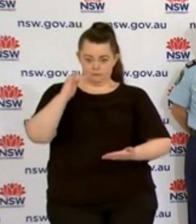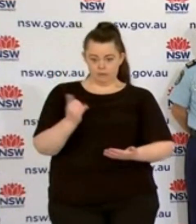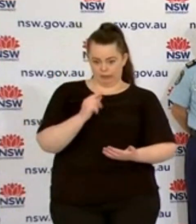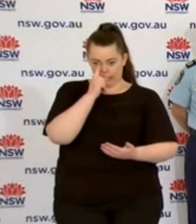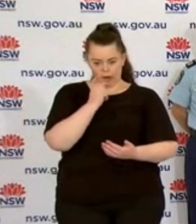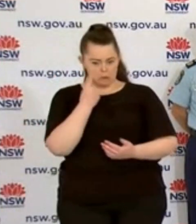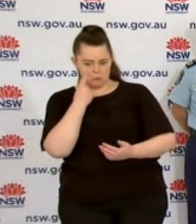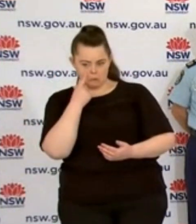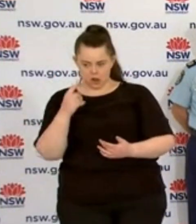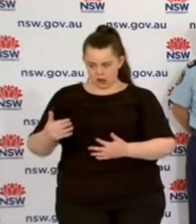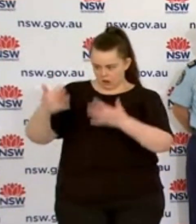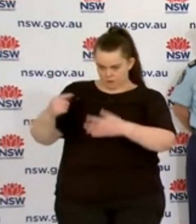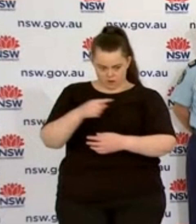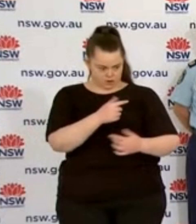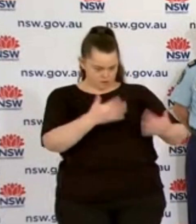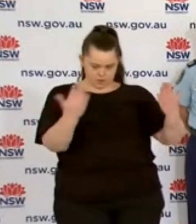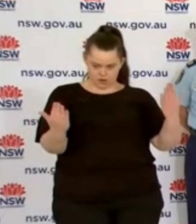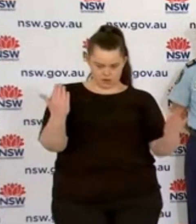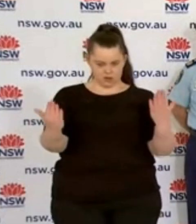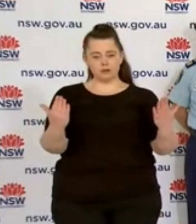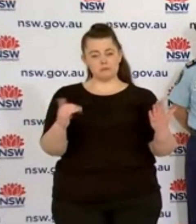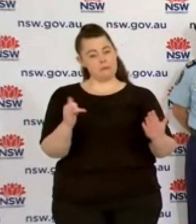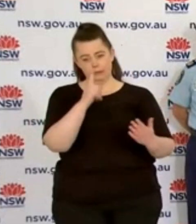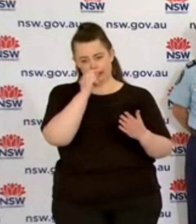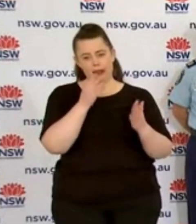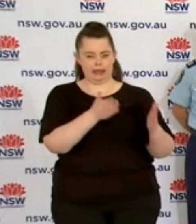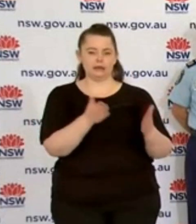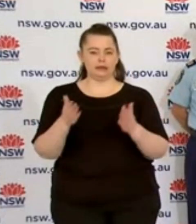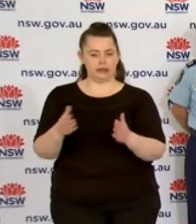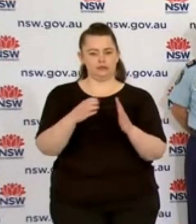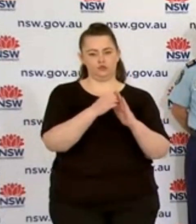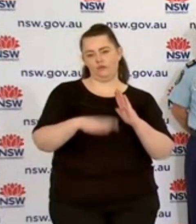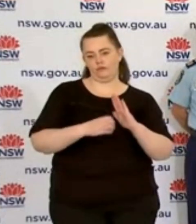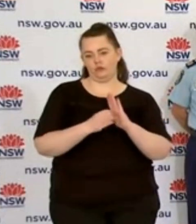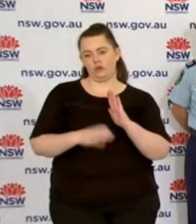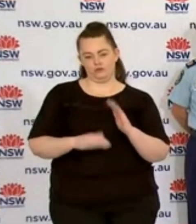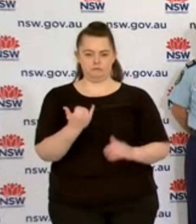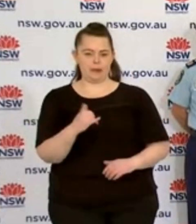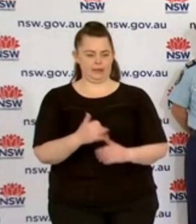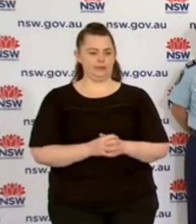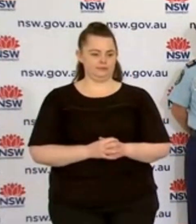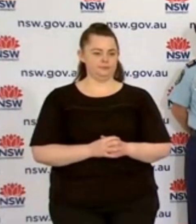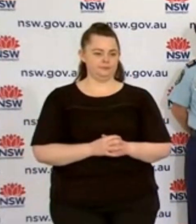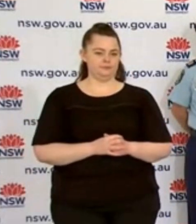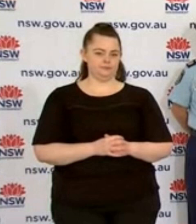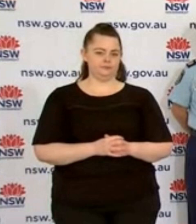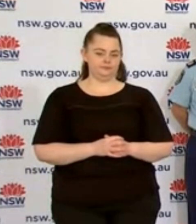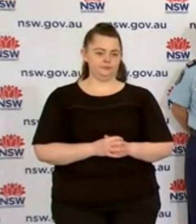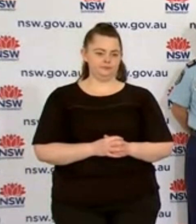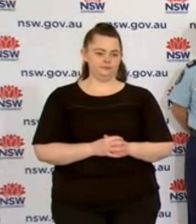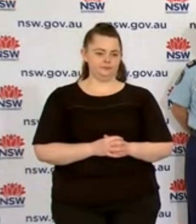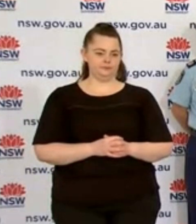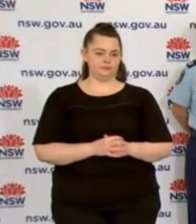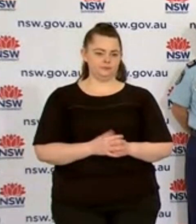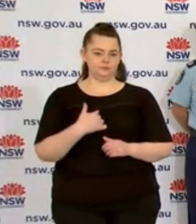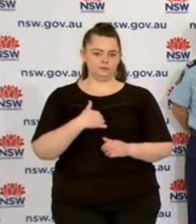give us advice on, and that is dependent on us getting those higher rates of vaccinations, but also having confidence that this